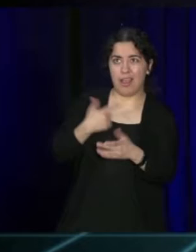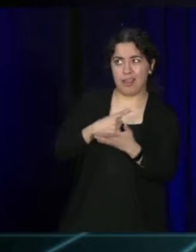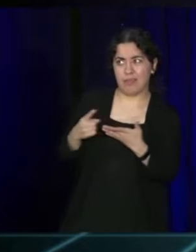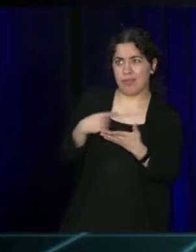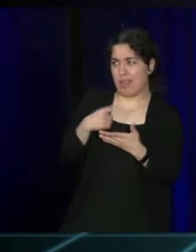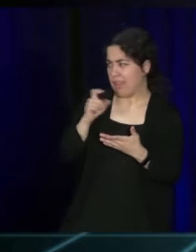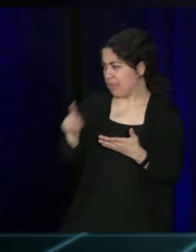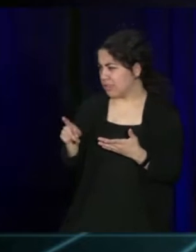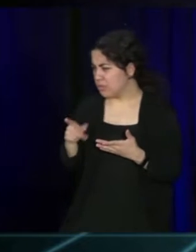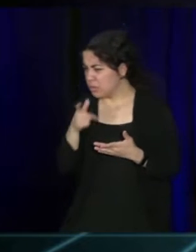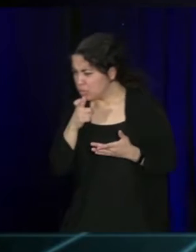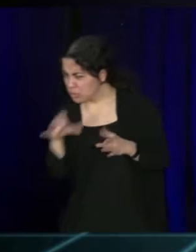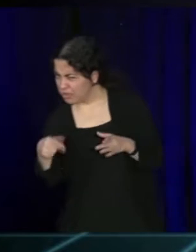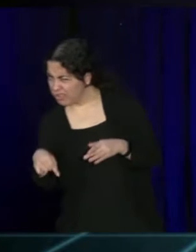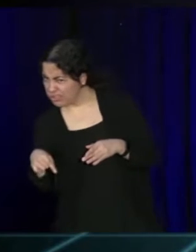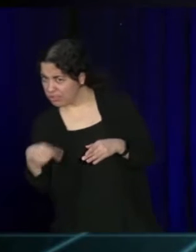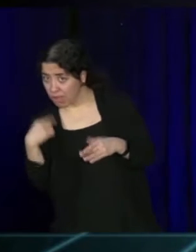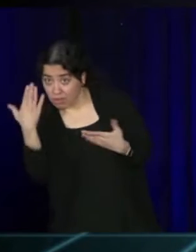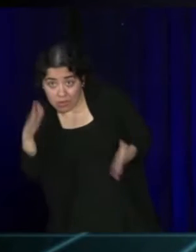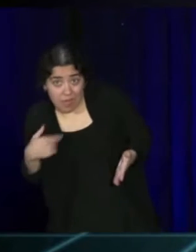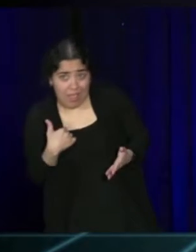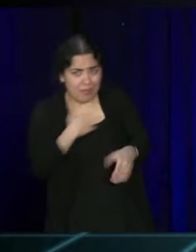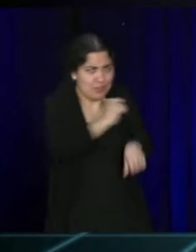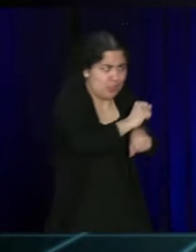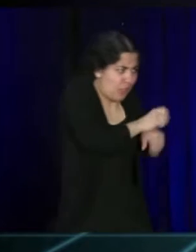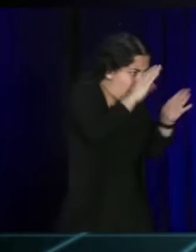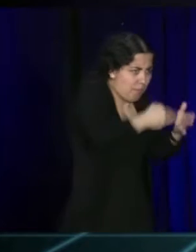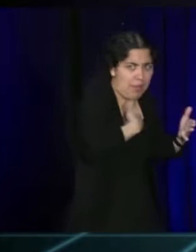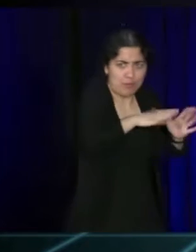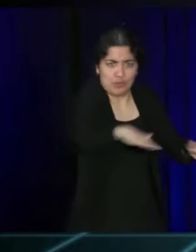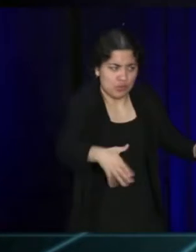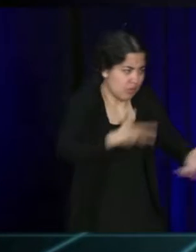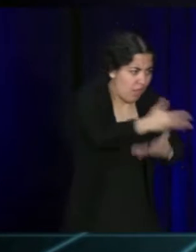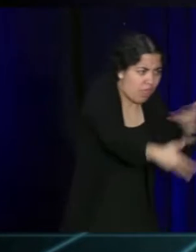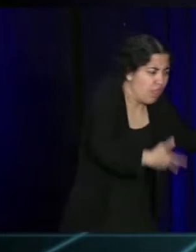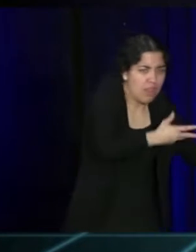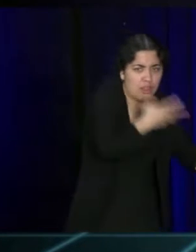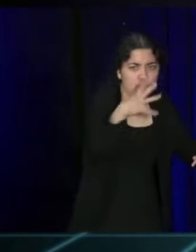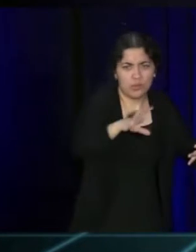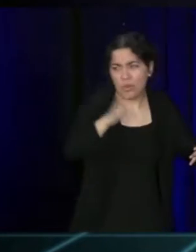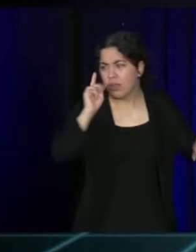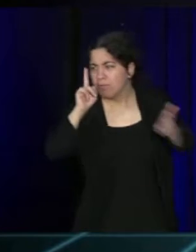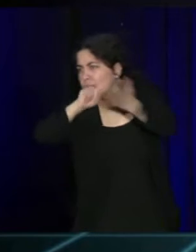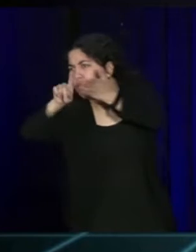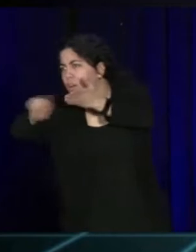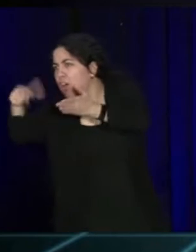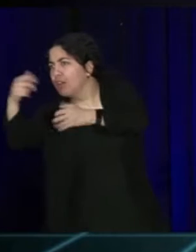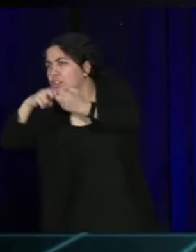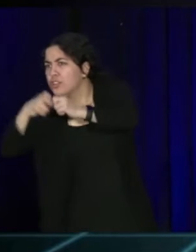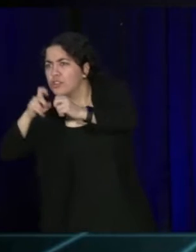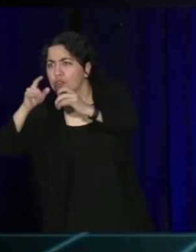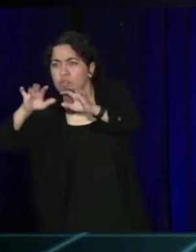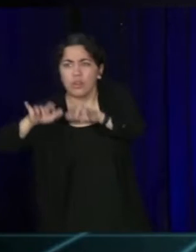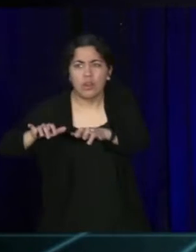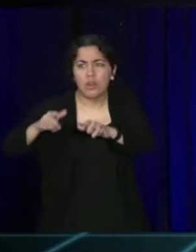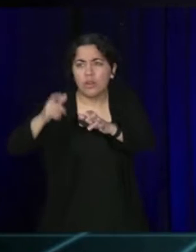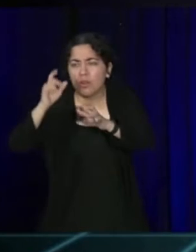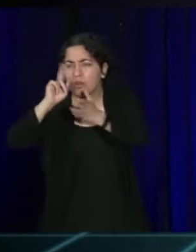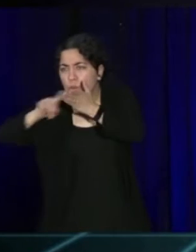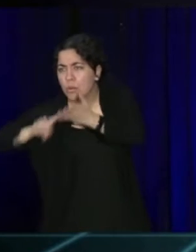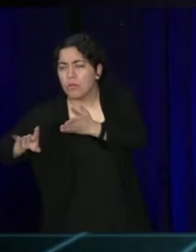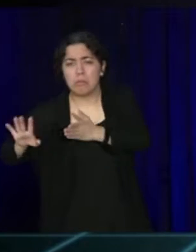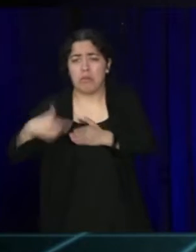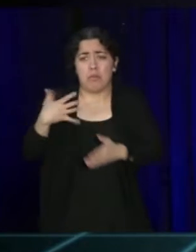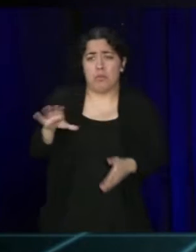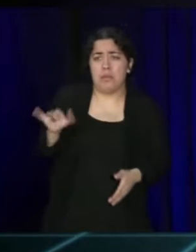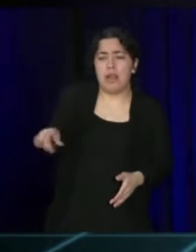stuff. Like, I got a job and some kids. I don't want to be like digging in all these issues and trying to Google and stuff like that. So wouldn't it be cool